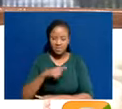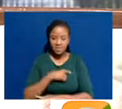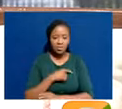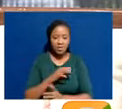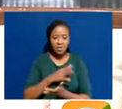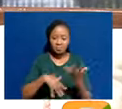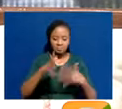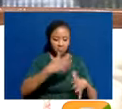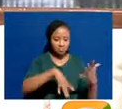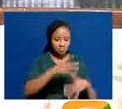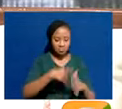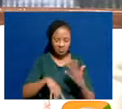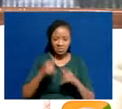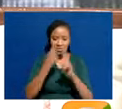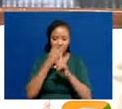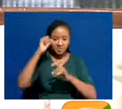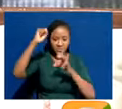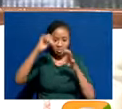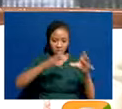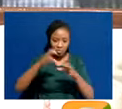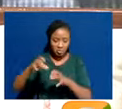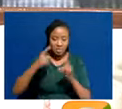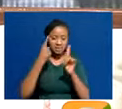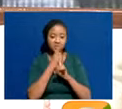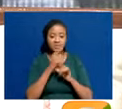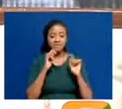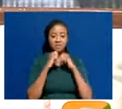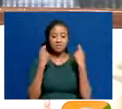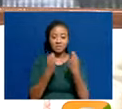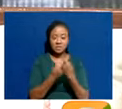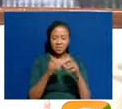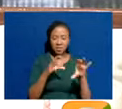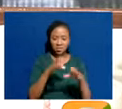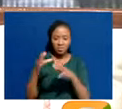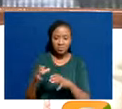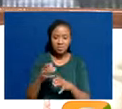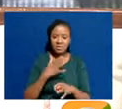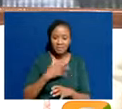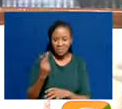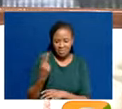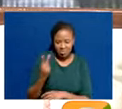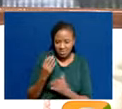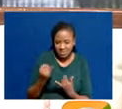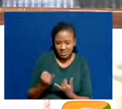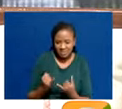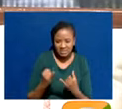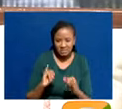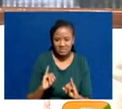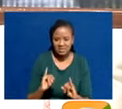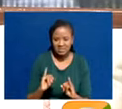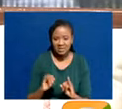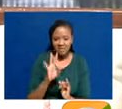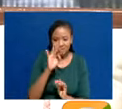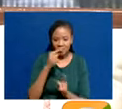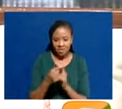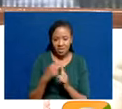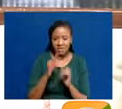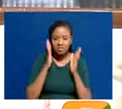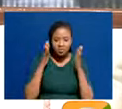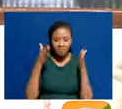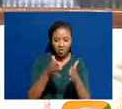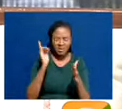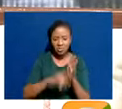all the parties and all the communities. I tell them, you know what, guys? See, we just try, even for 3 years, we focus on work